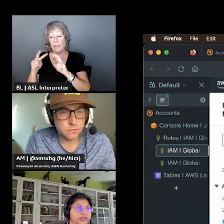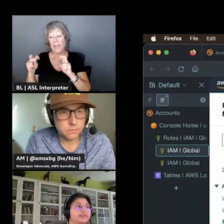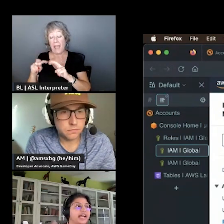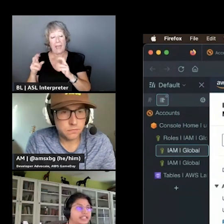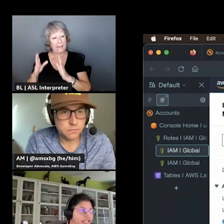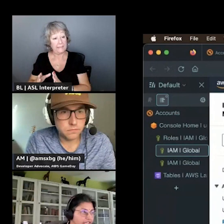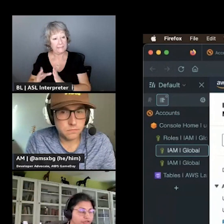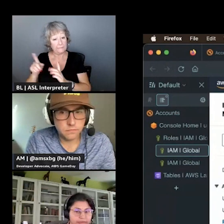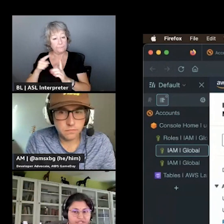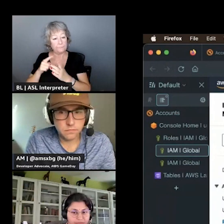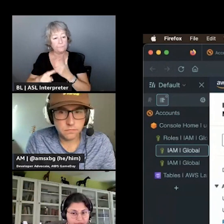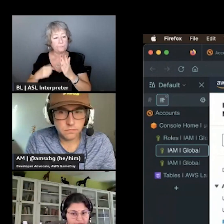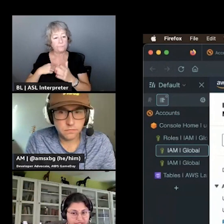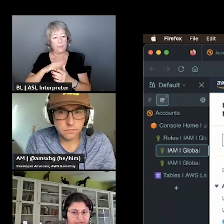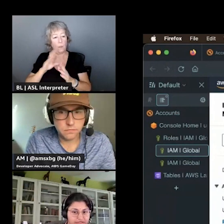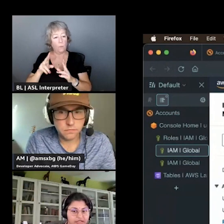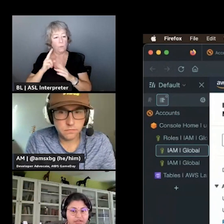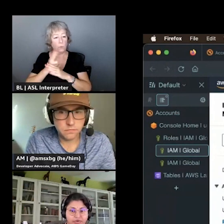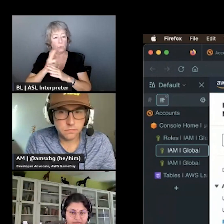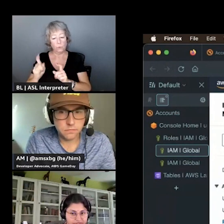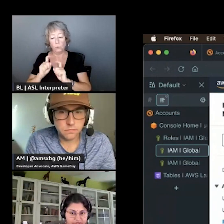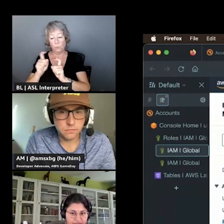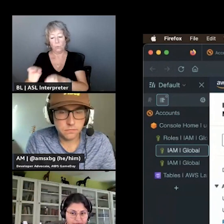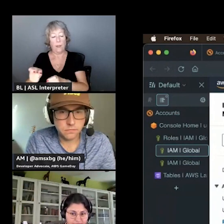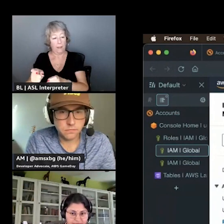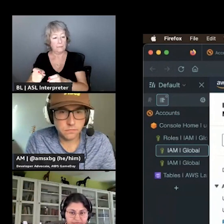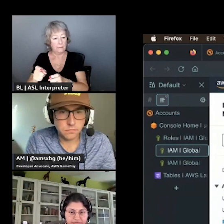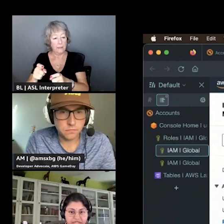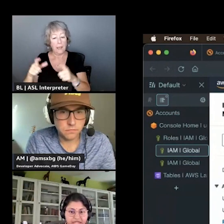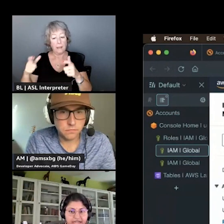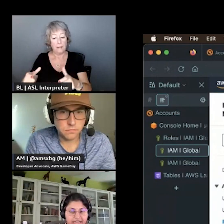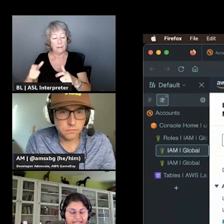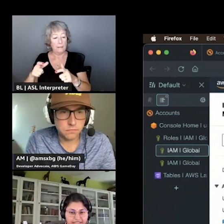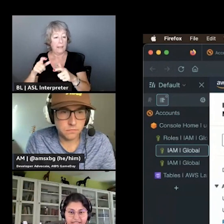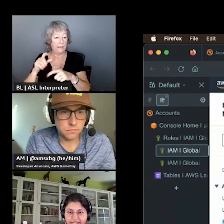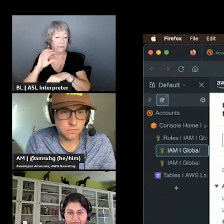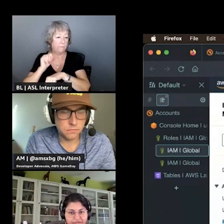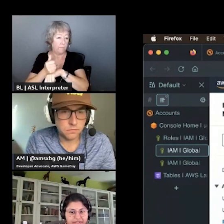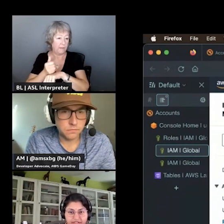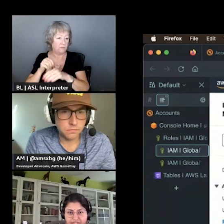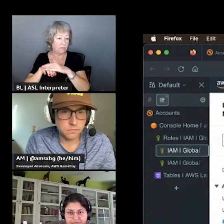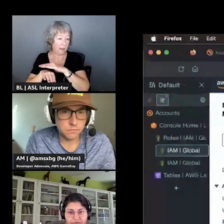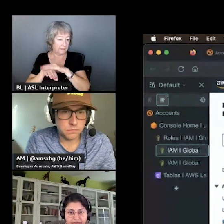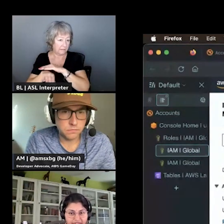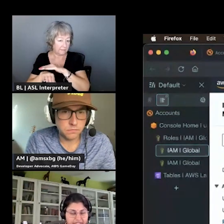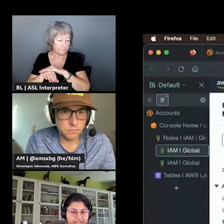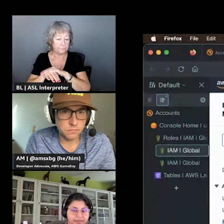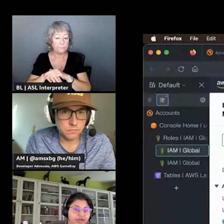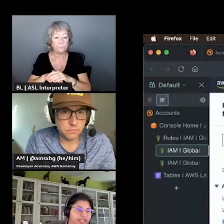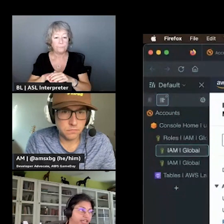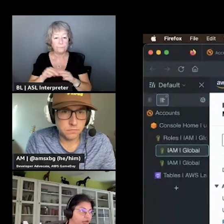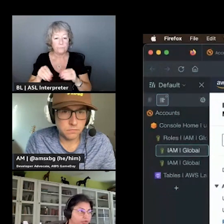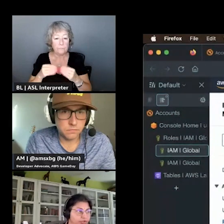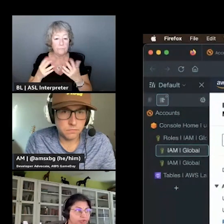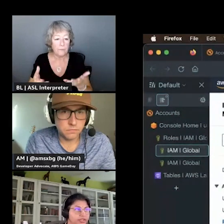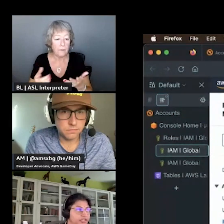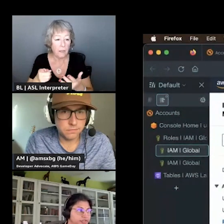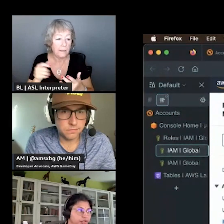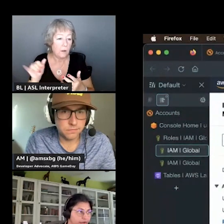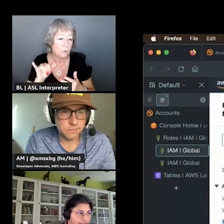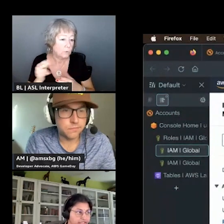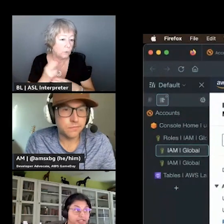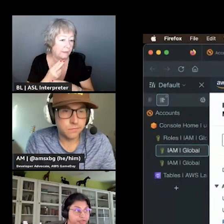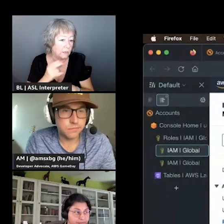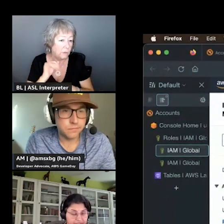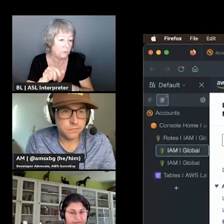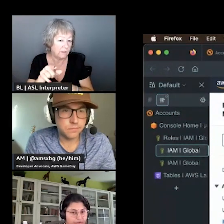to grant lake formation permissions for this user. And I have given Redshift query editor because I can also use a